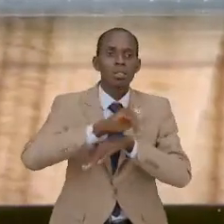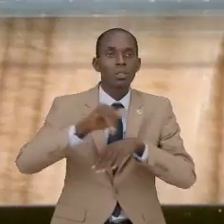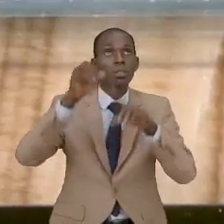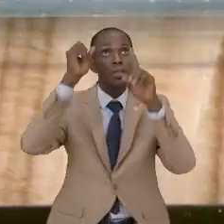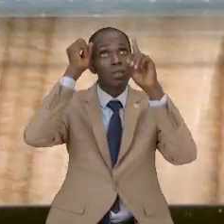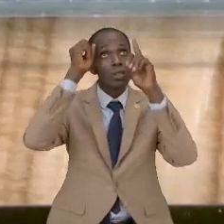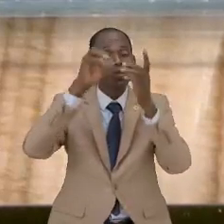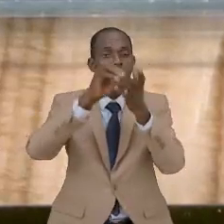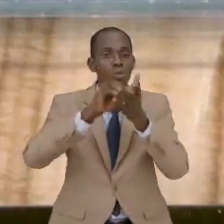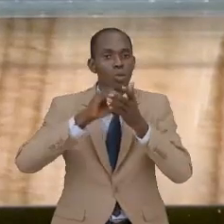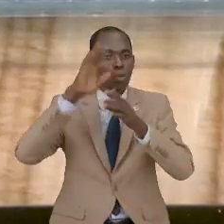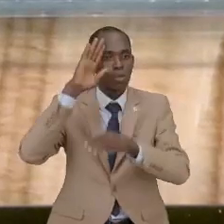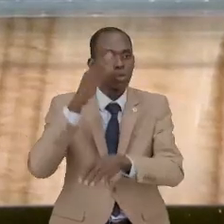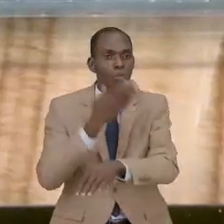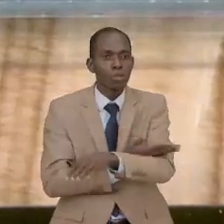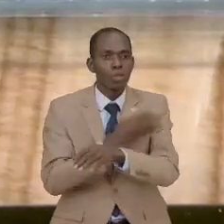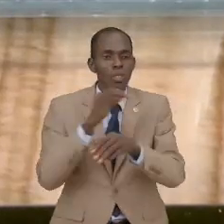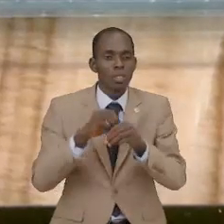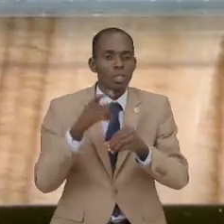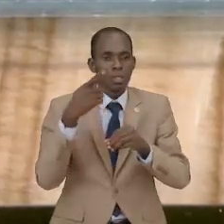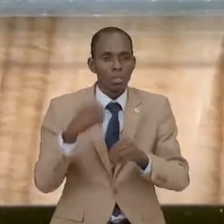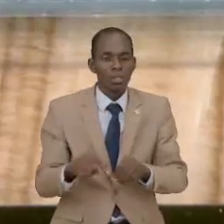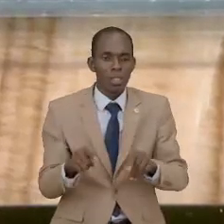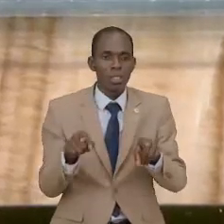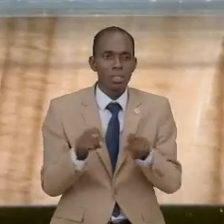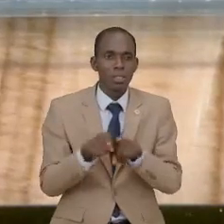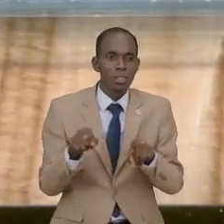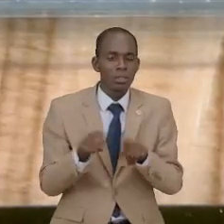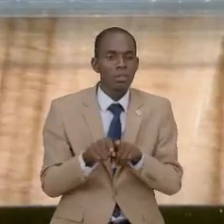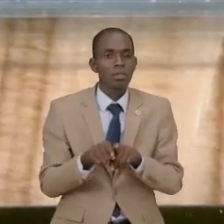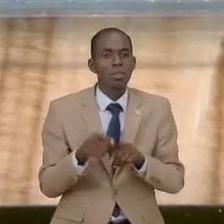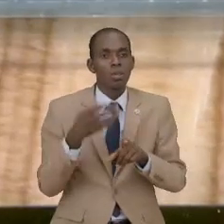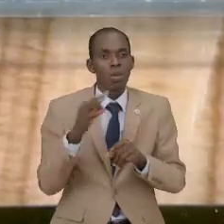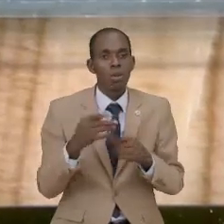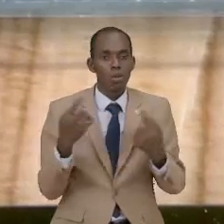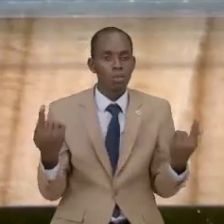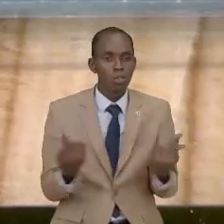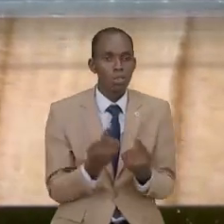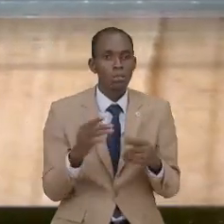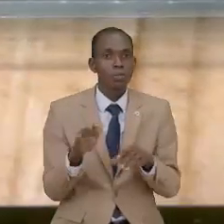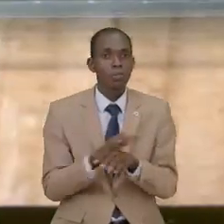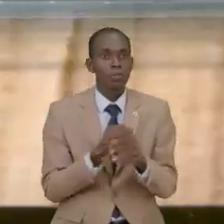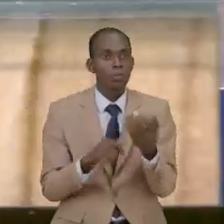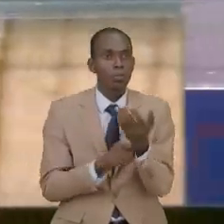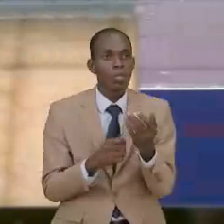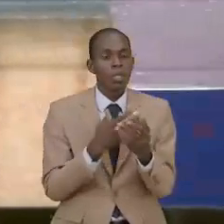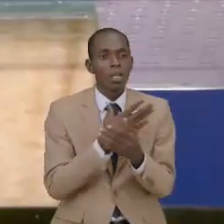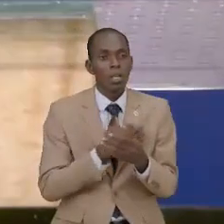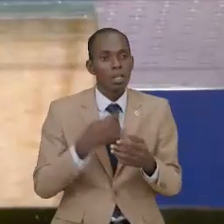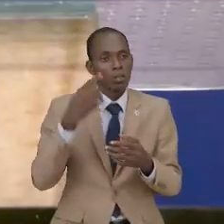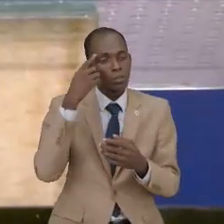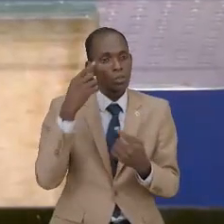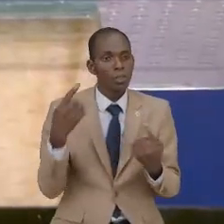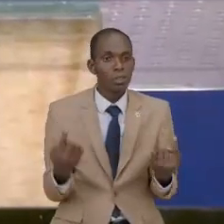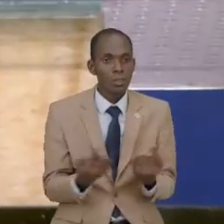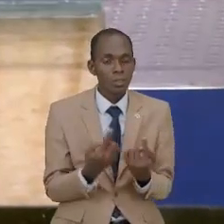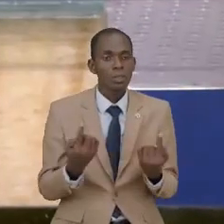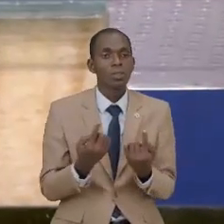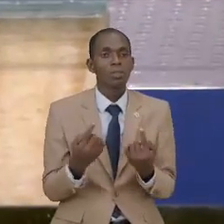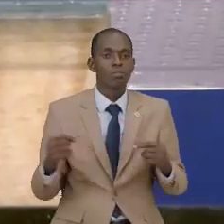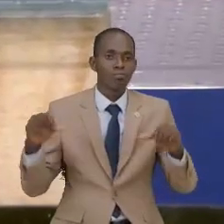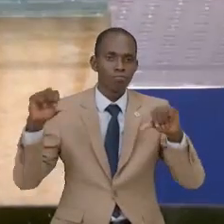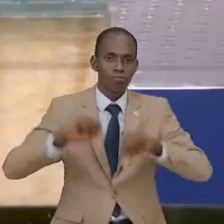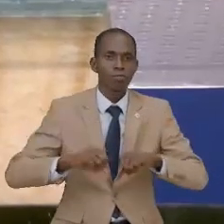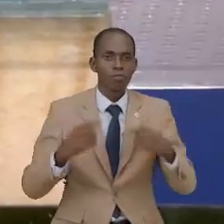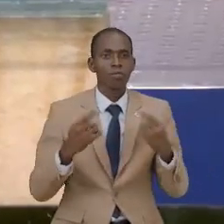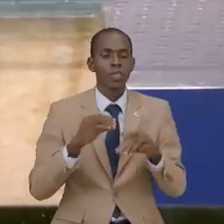own Son in the likeness of sinful flesh, and for sin condemned sin in the